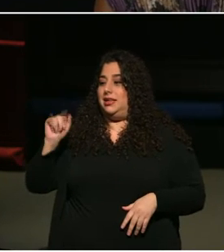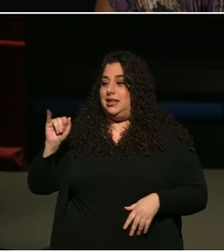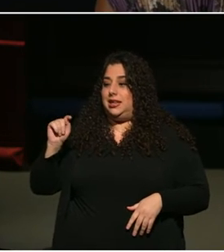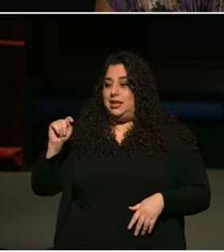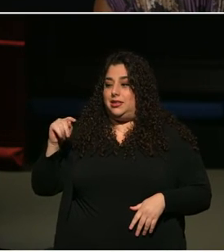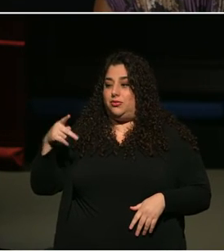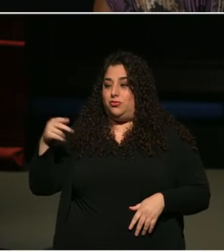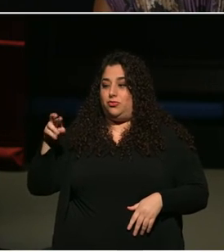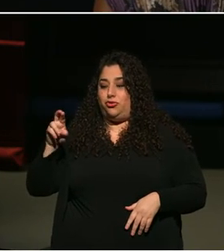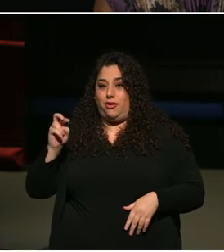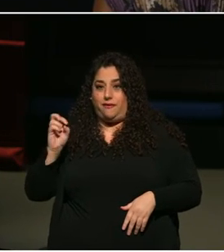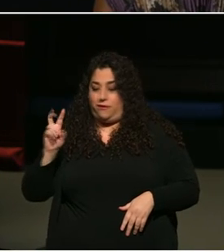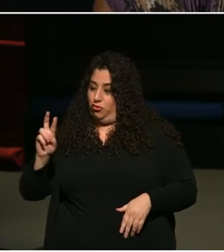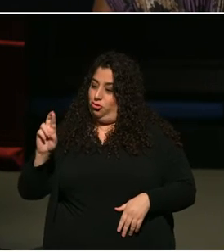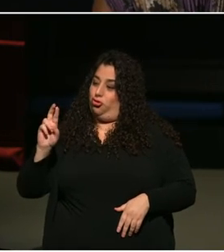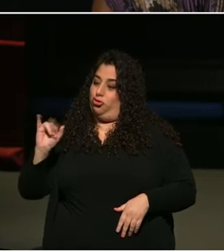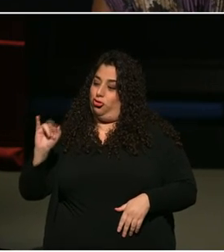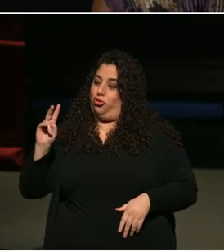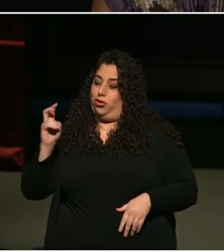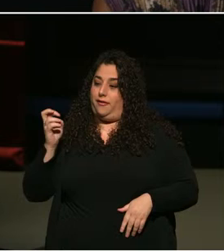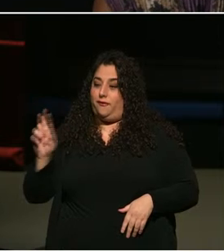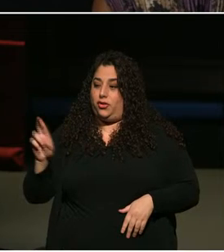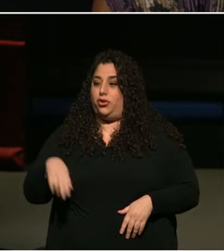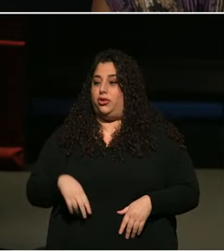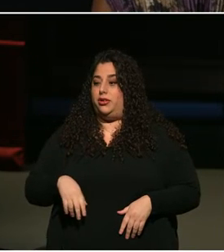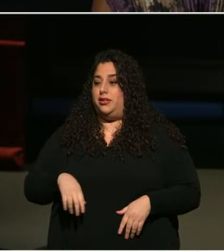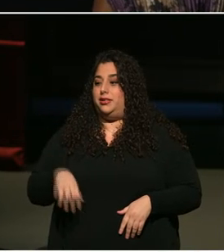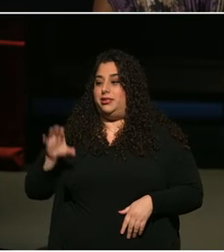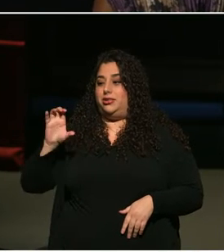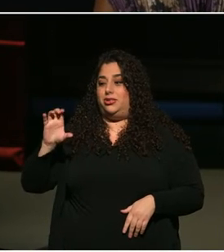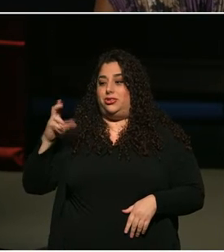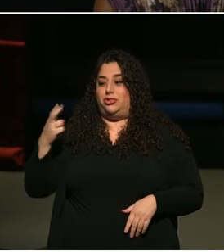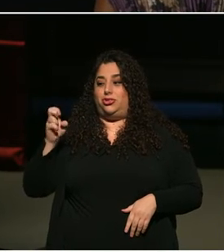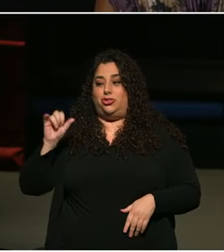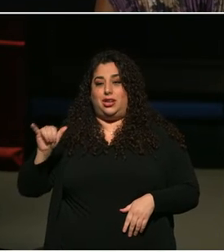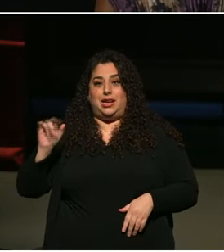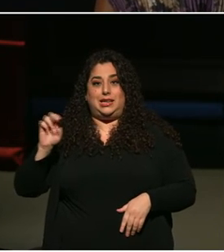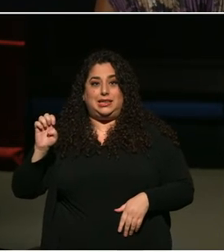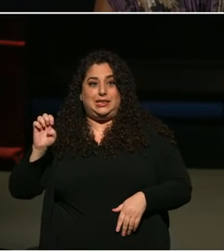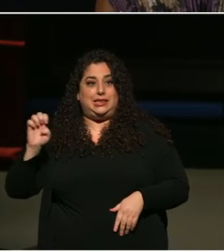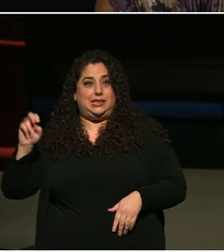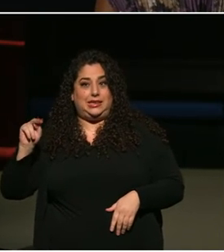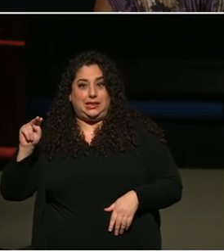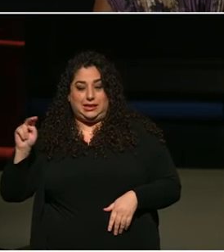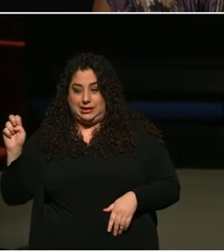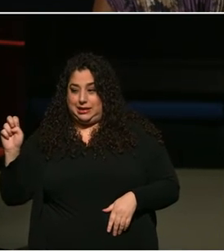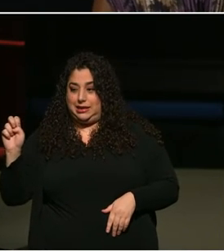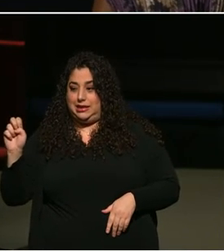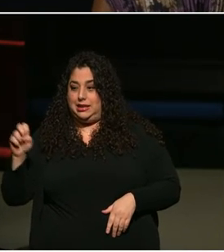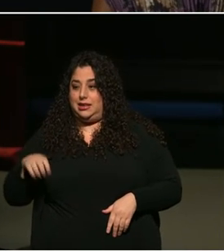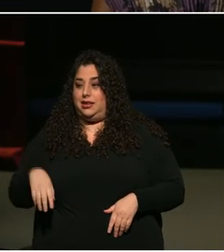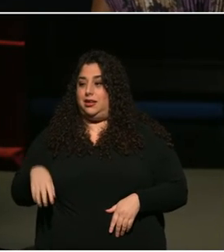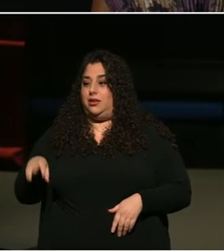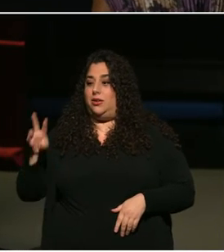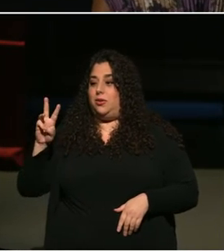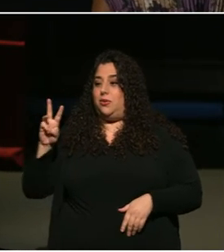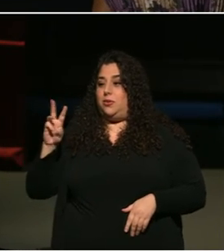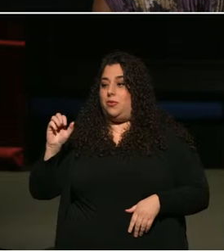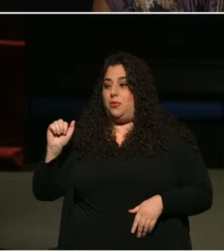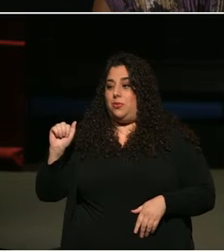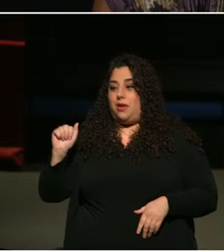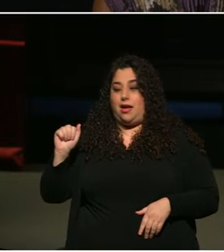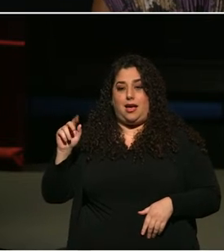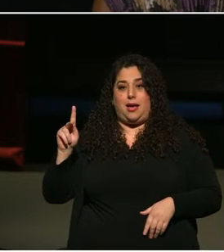Cheyenne, the Siston, Wahpeton, Oyate, Sisiston,